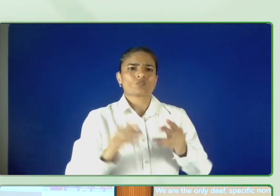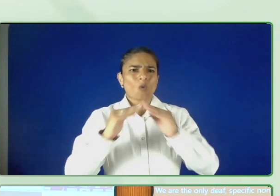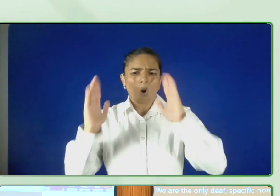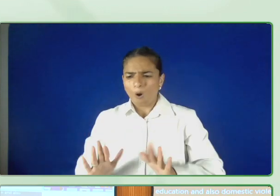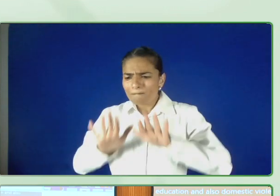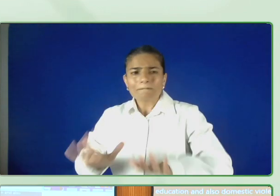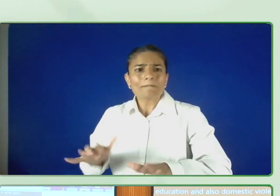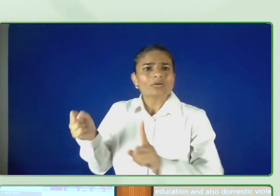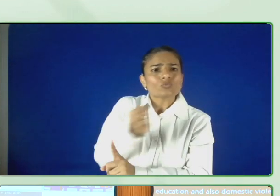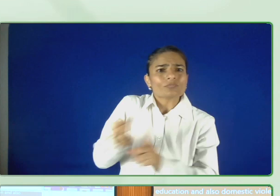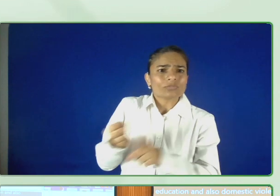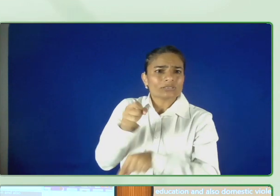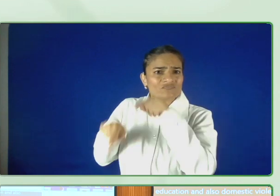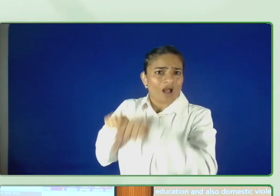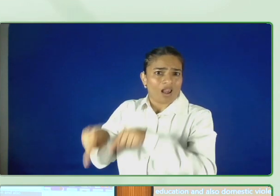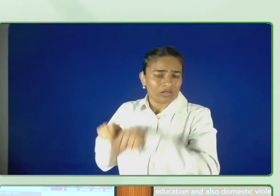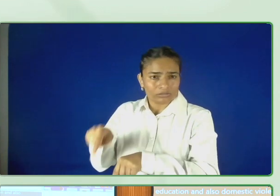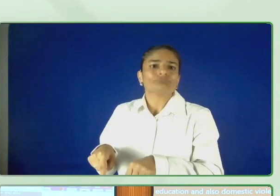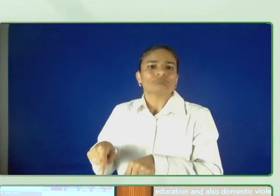survivors, victims.